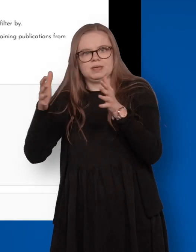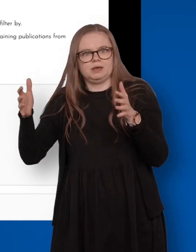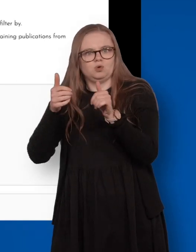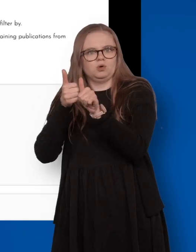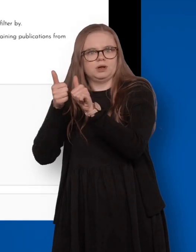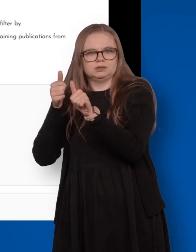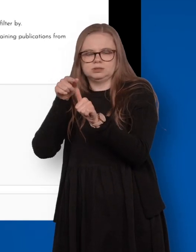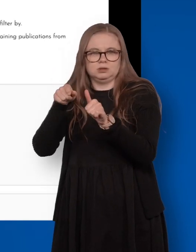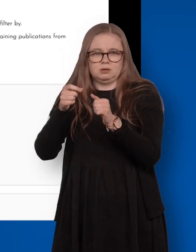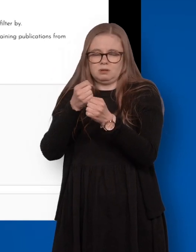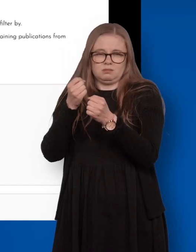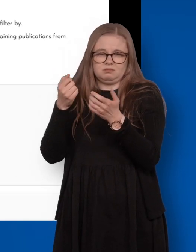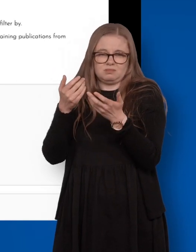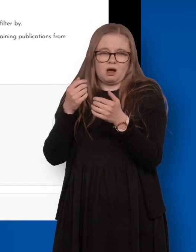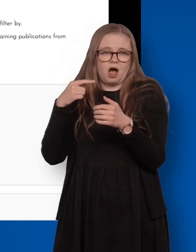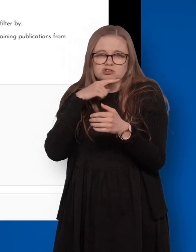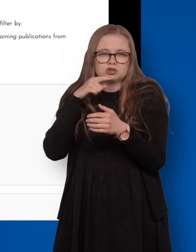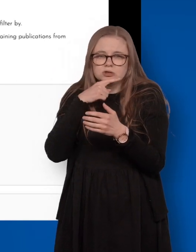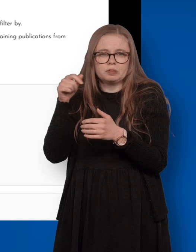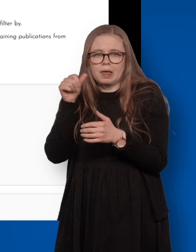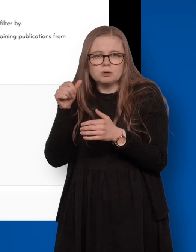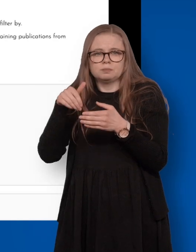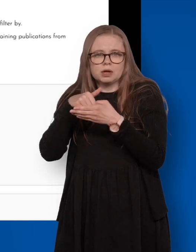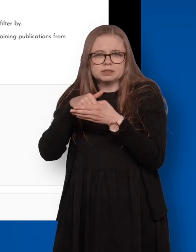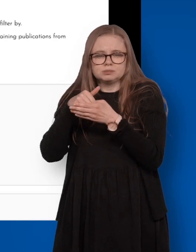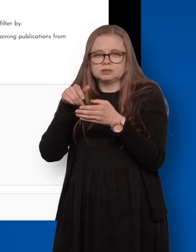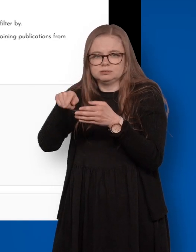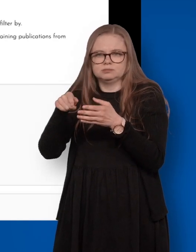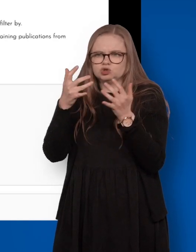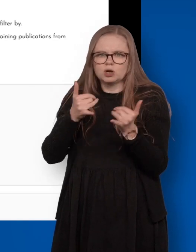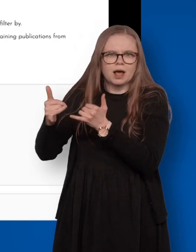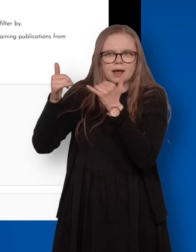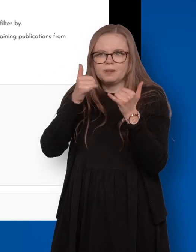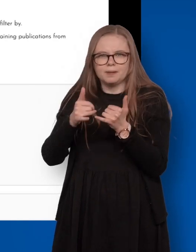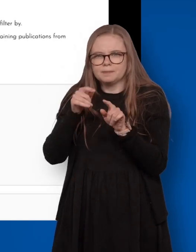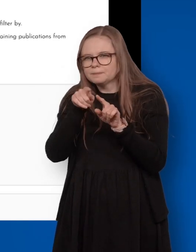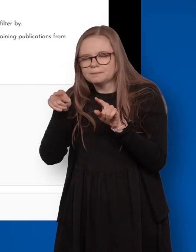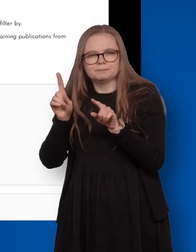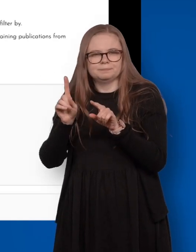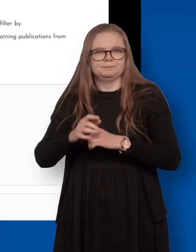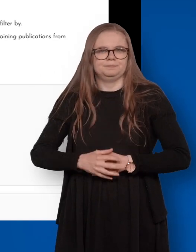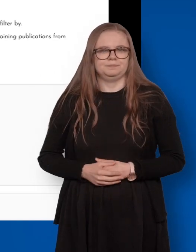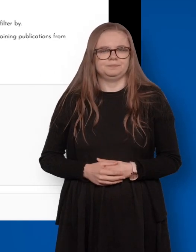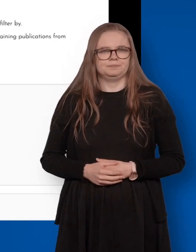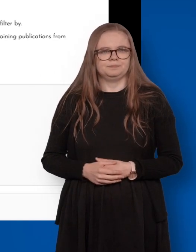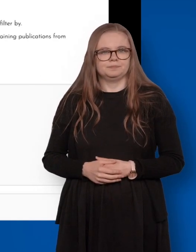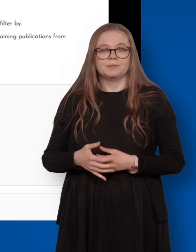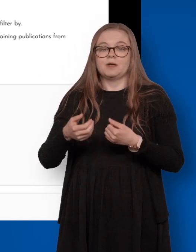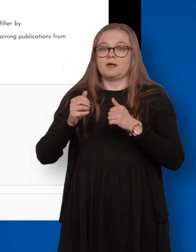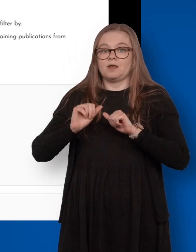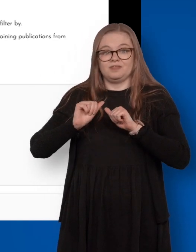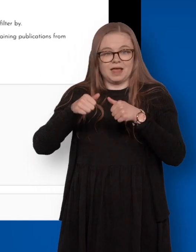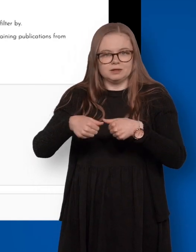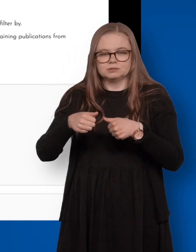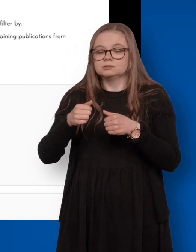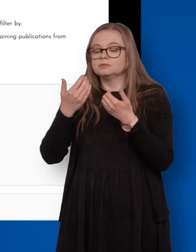could have hundreds or potentially thousands of participants engaging in the trial, who we will be then getting feedback